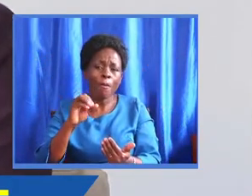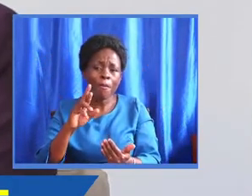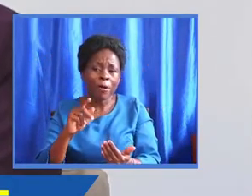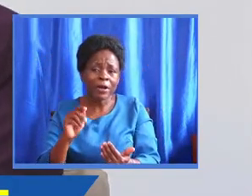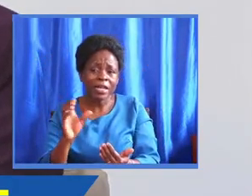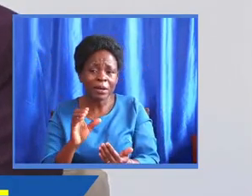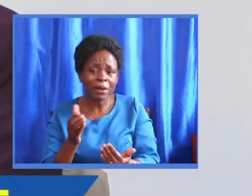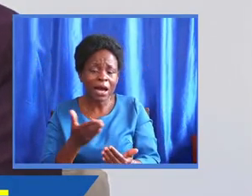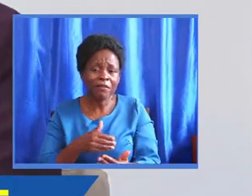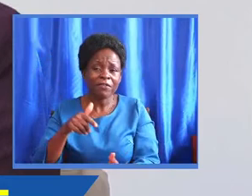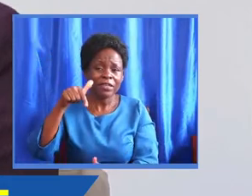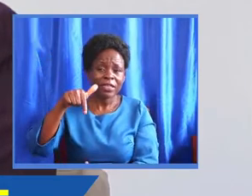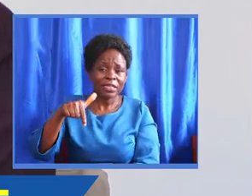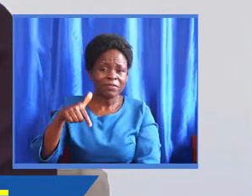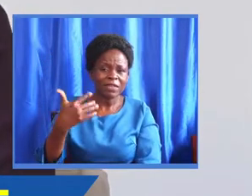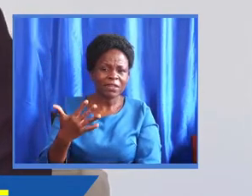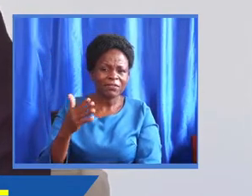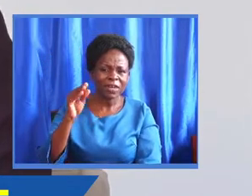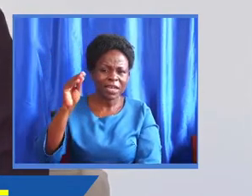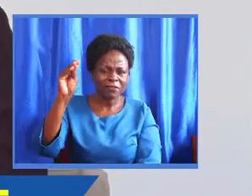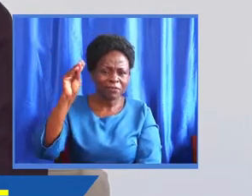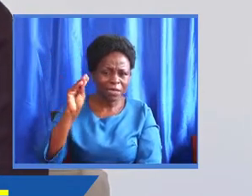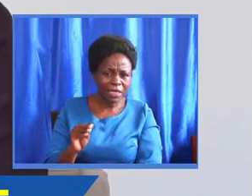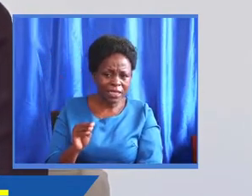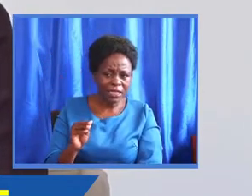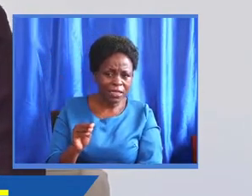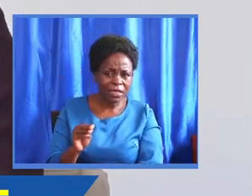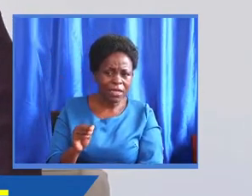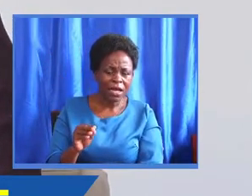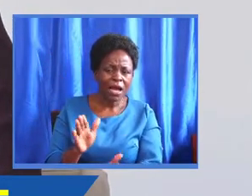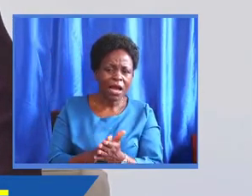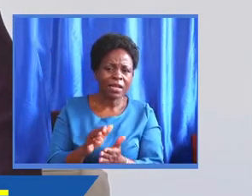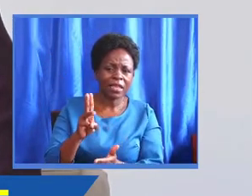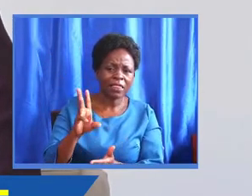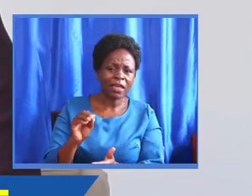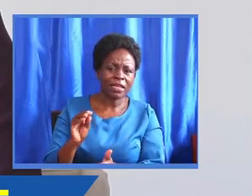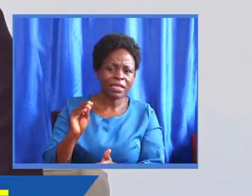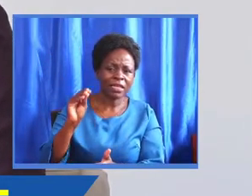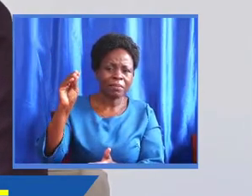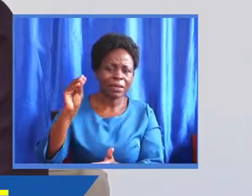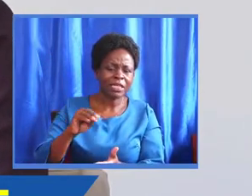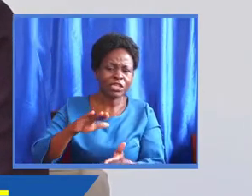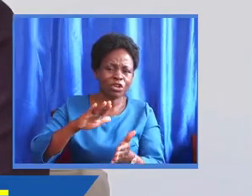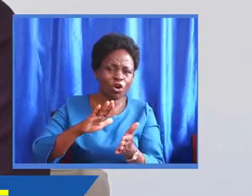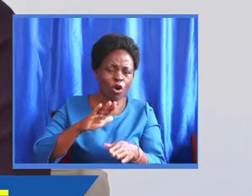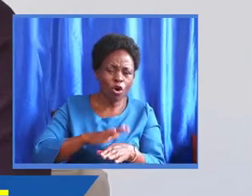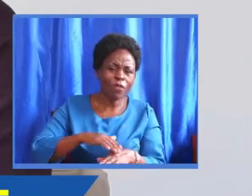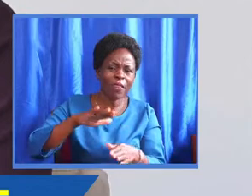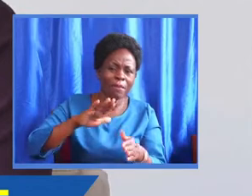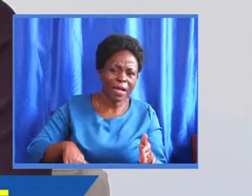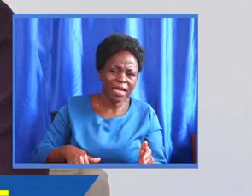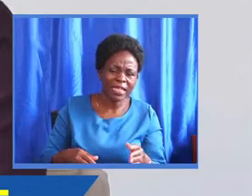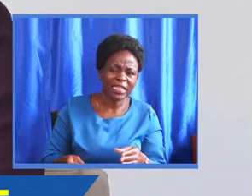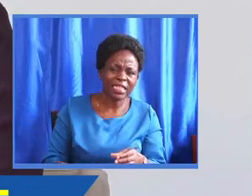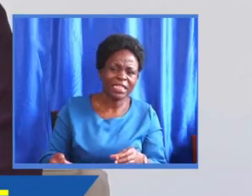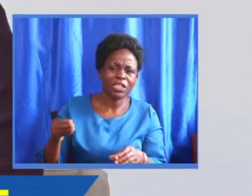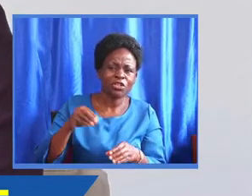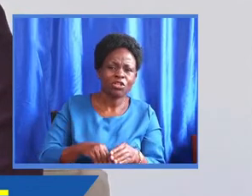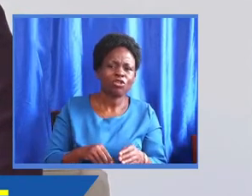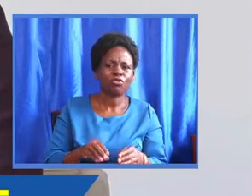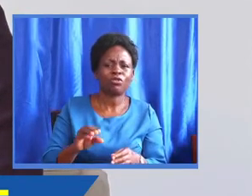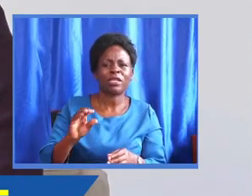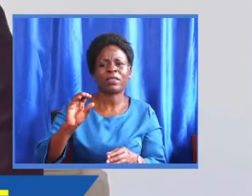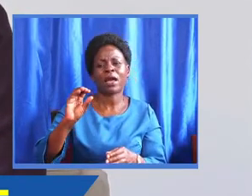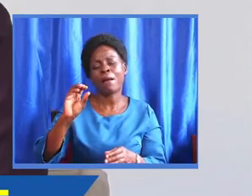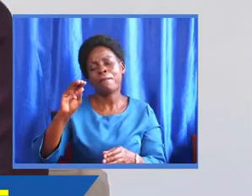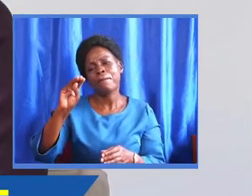of 75%. It's no longer as it is. Then 30% on the balance, including the mortgage or interest